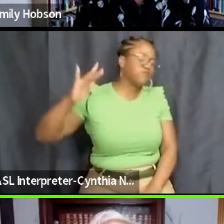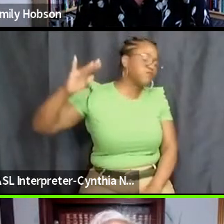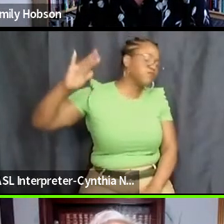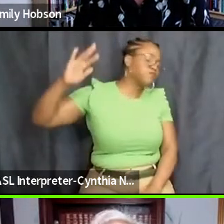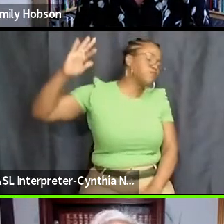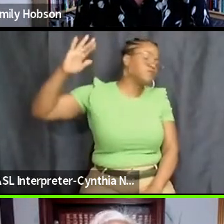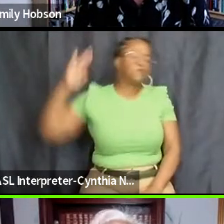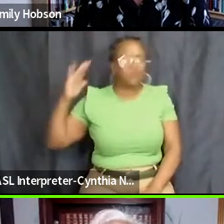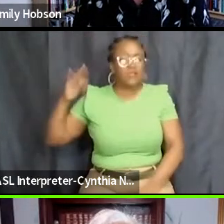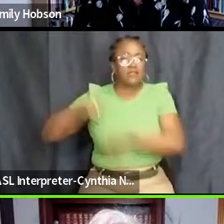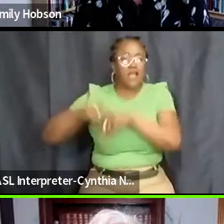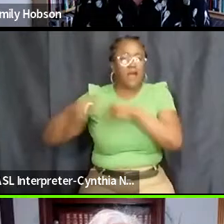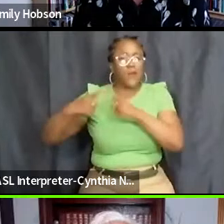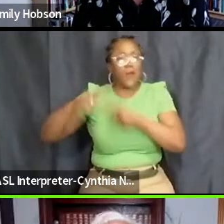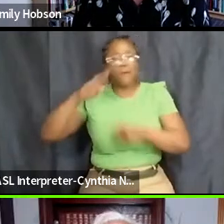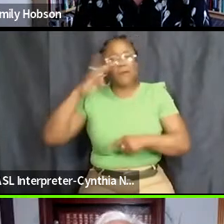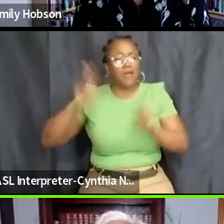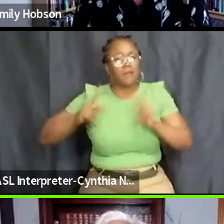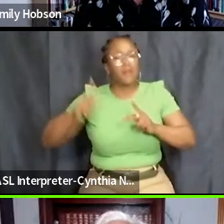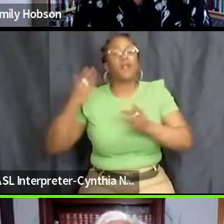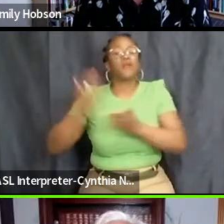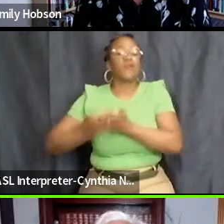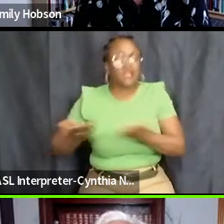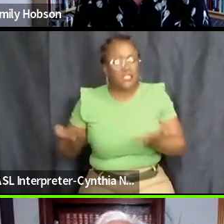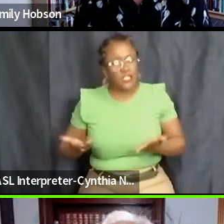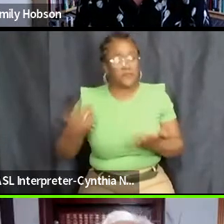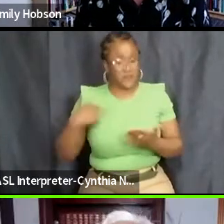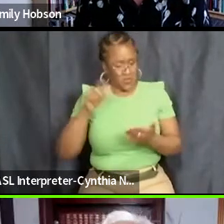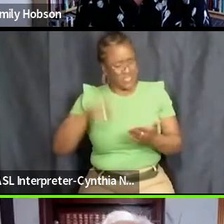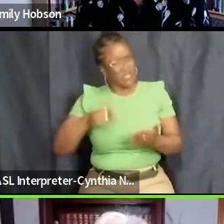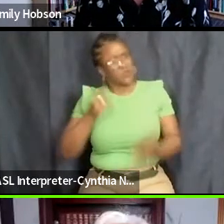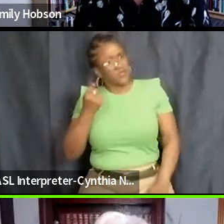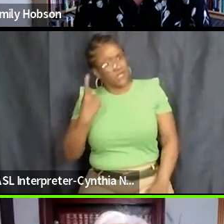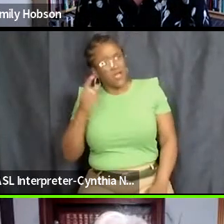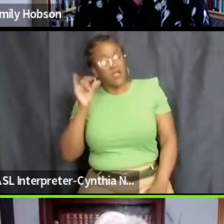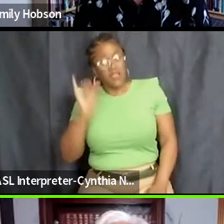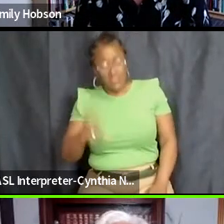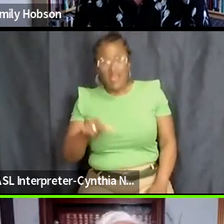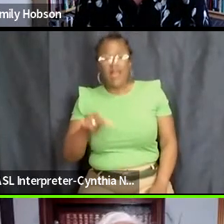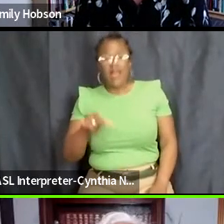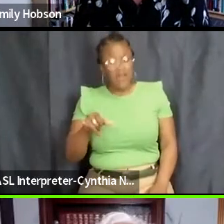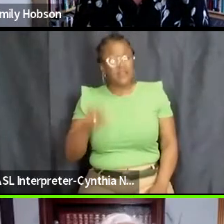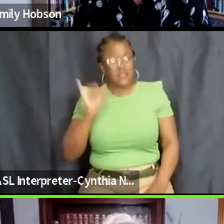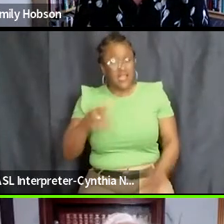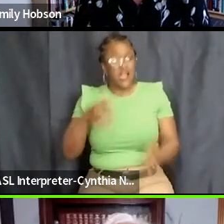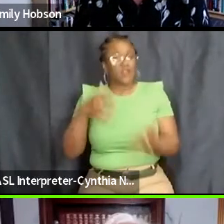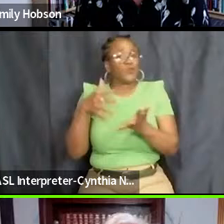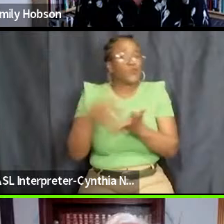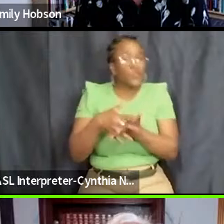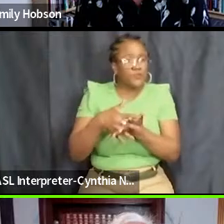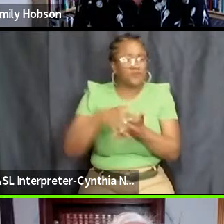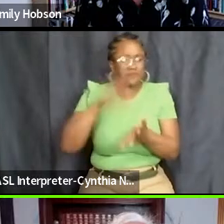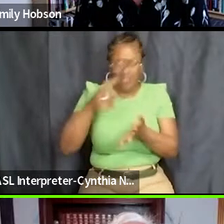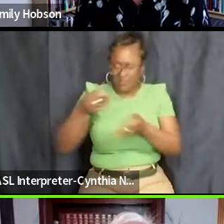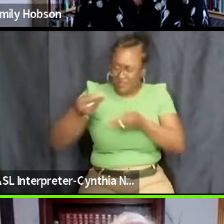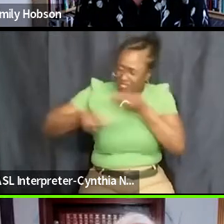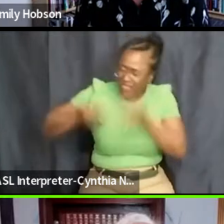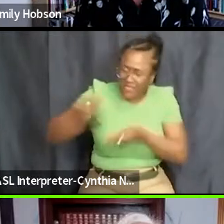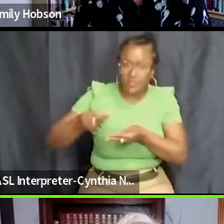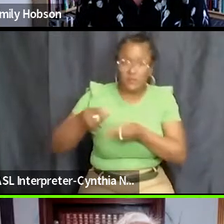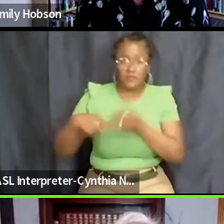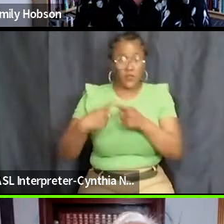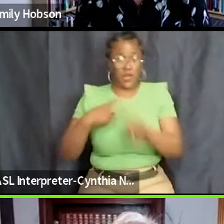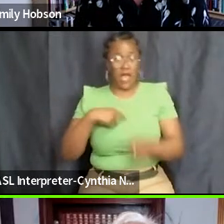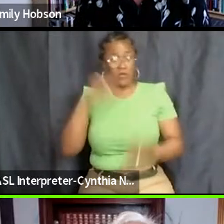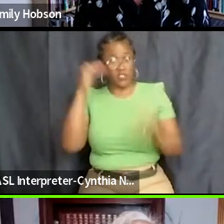the time when Black folks got here. And we need to understand that that is that root, that is that legacy. So when I was taught